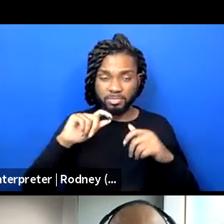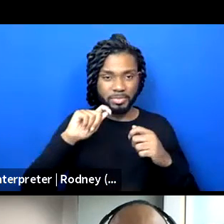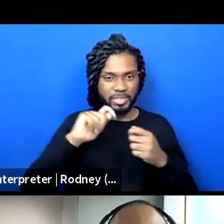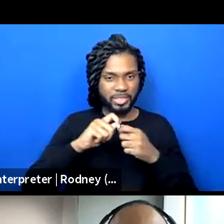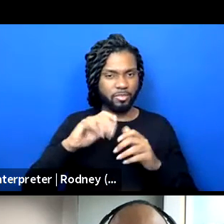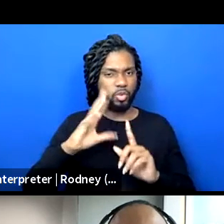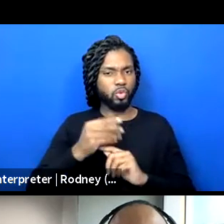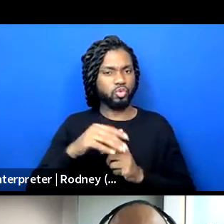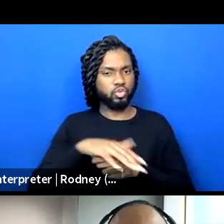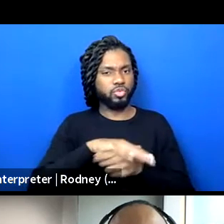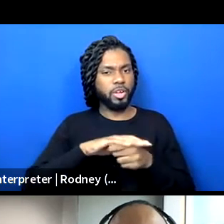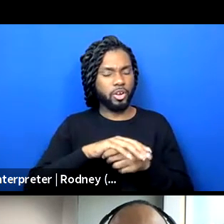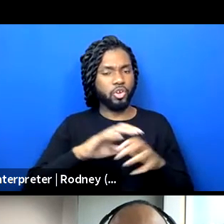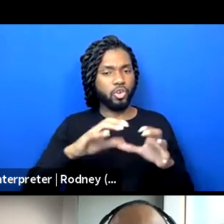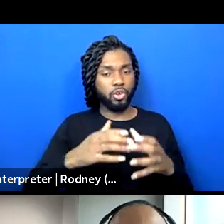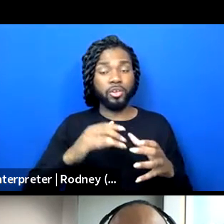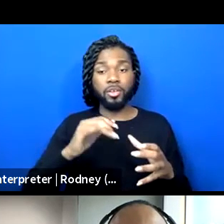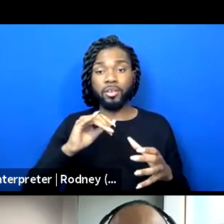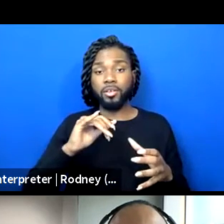associated with reduced